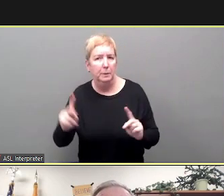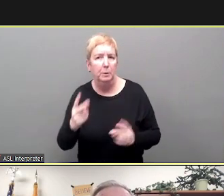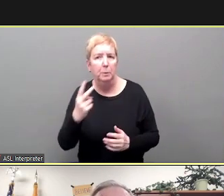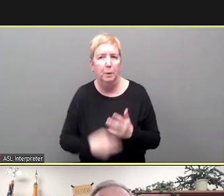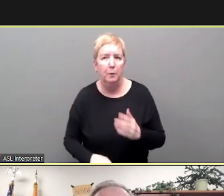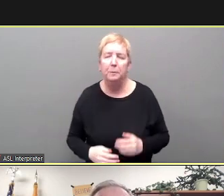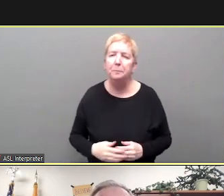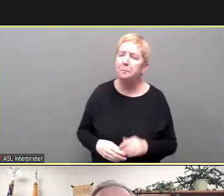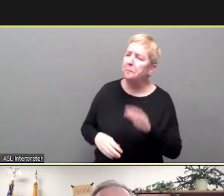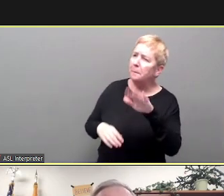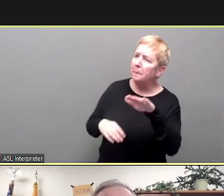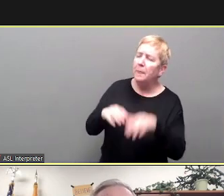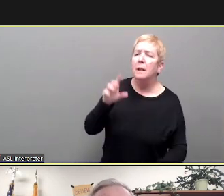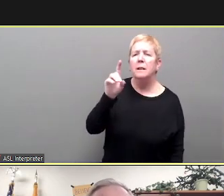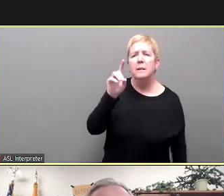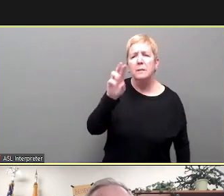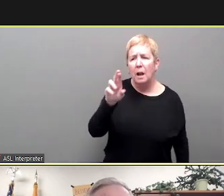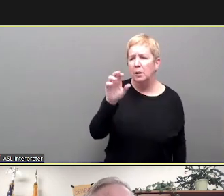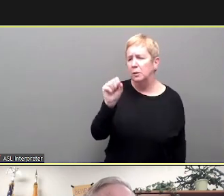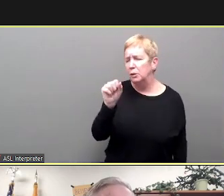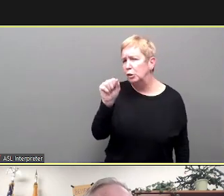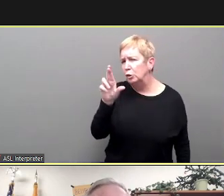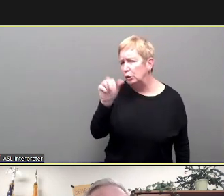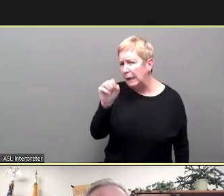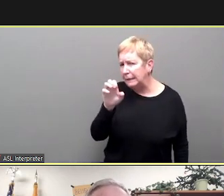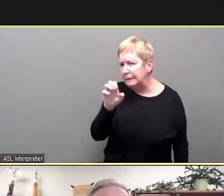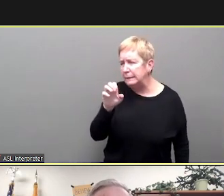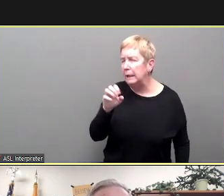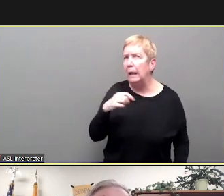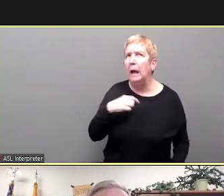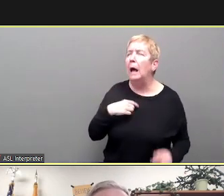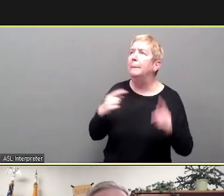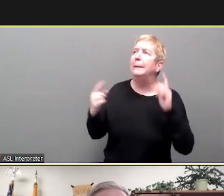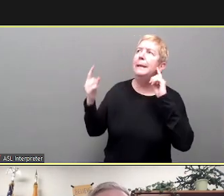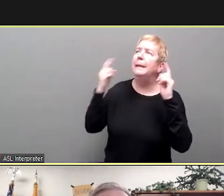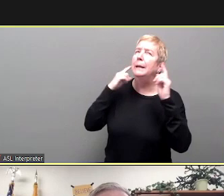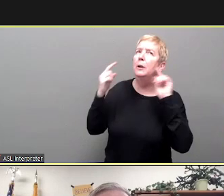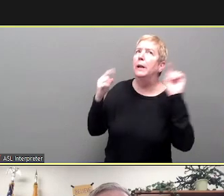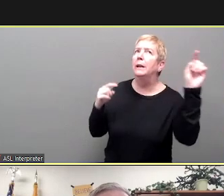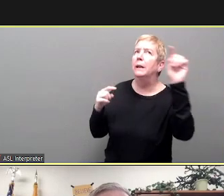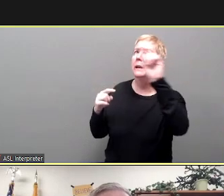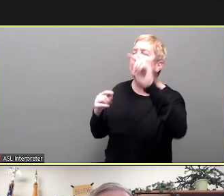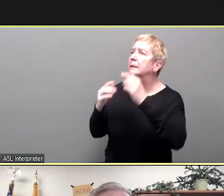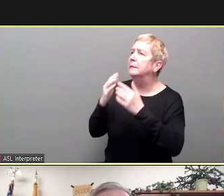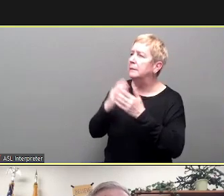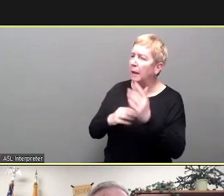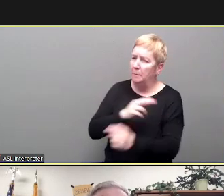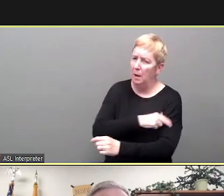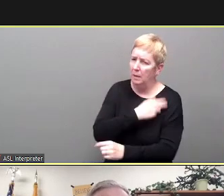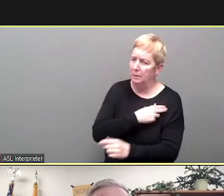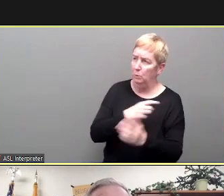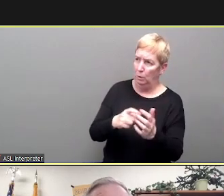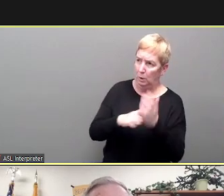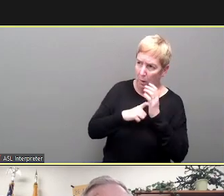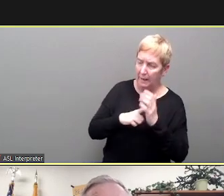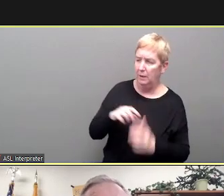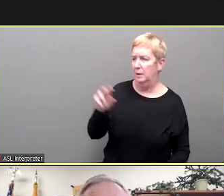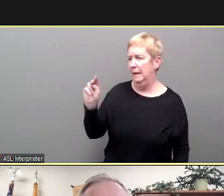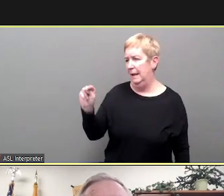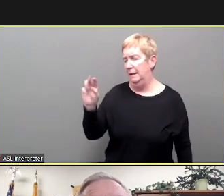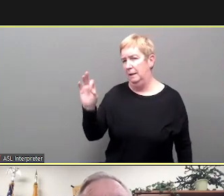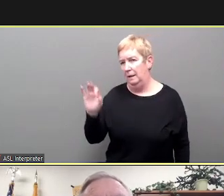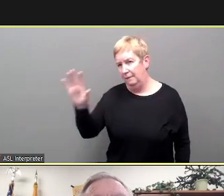I'm hearing that some hospitals are requiring employees to wear the N95 masks and others are saying